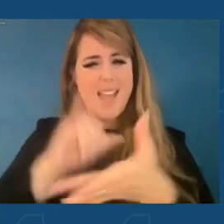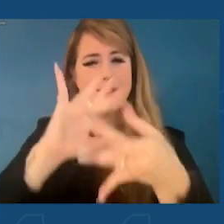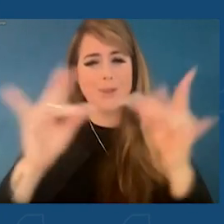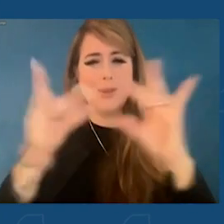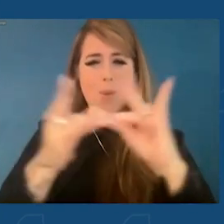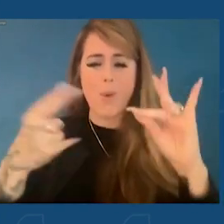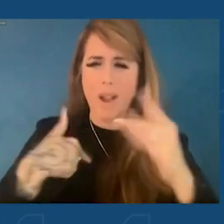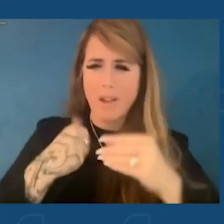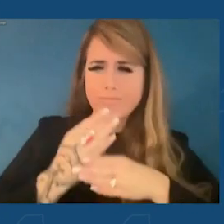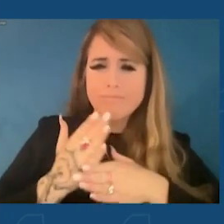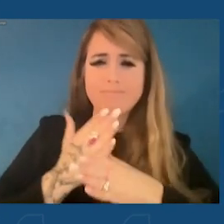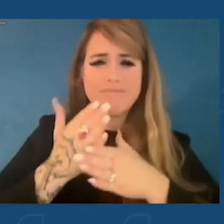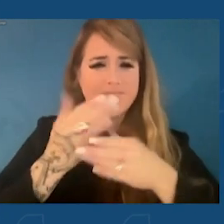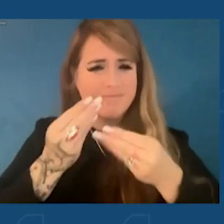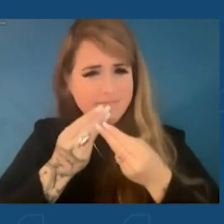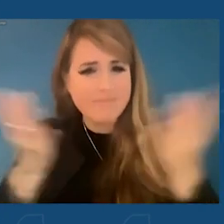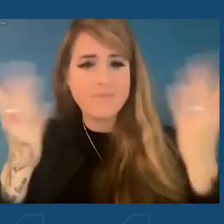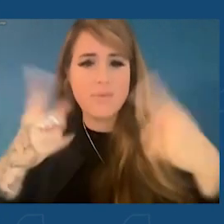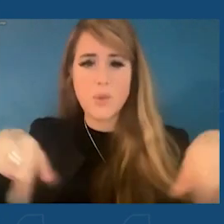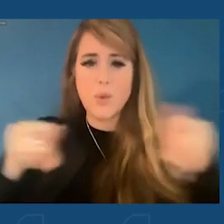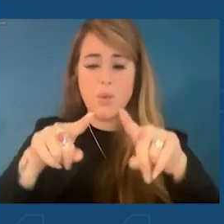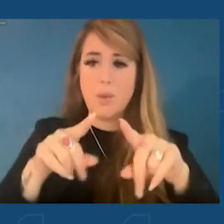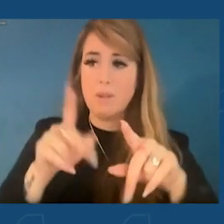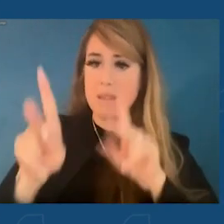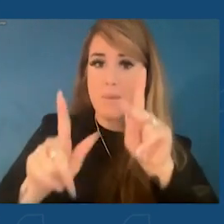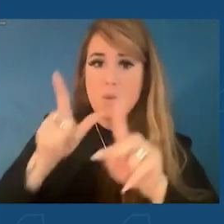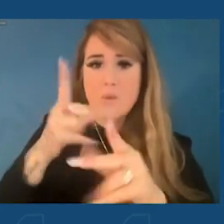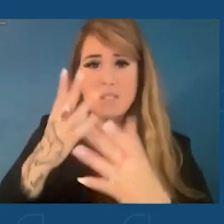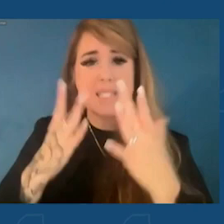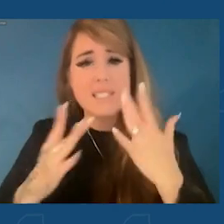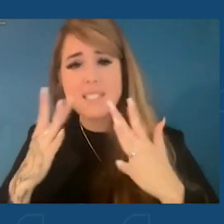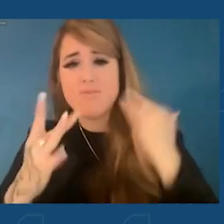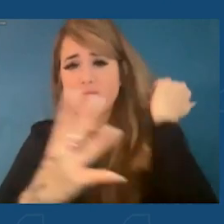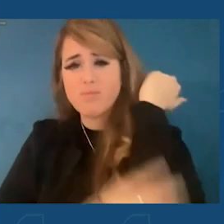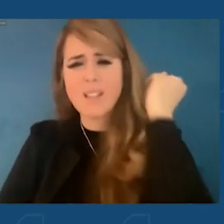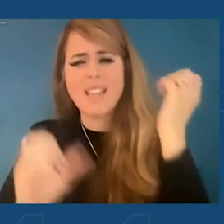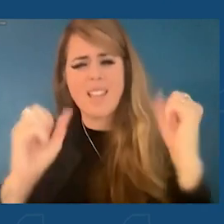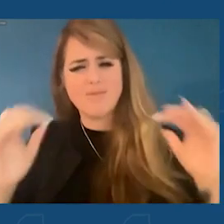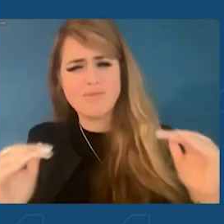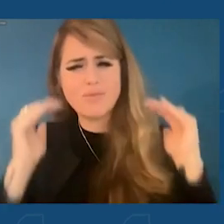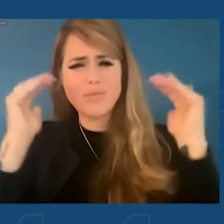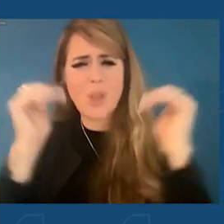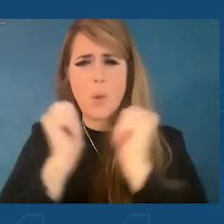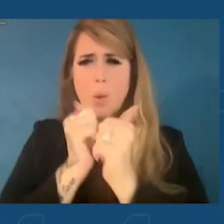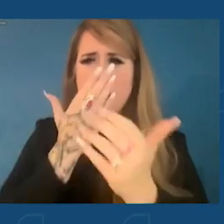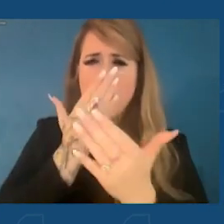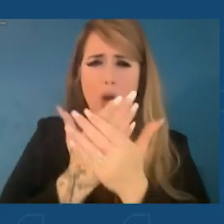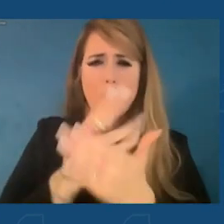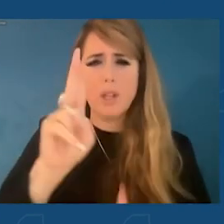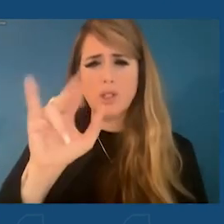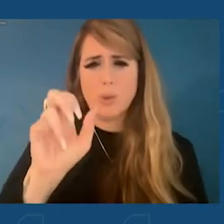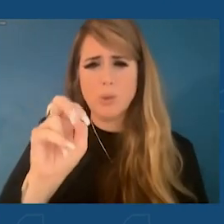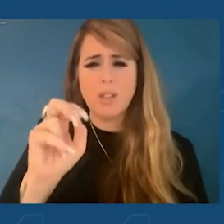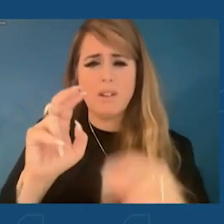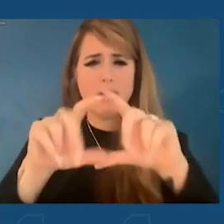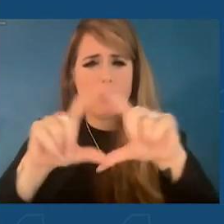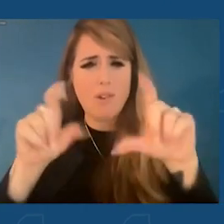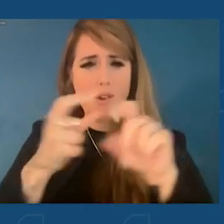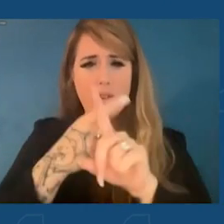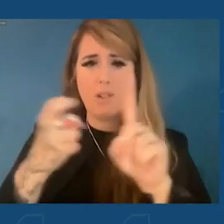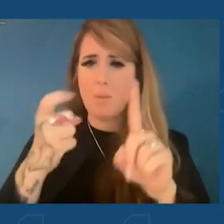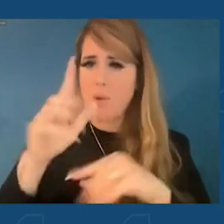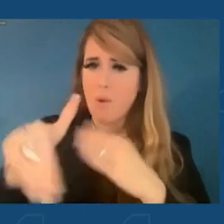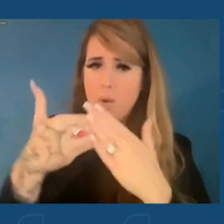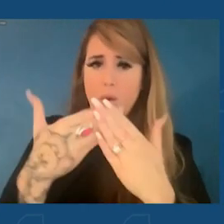all of us, that they can be lifted out of their circumstances with a good union card from all the great unions that I'm